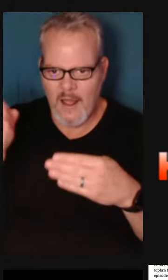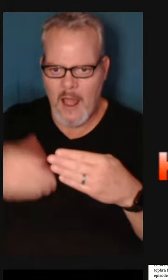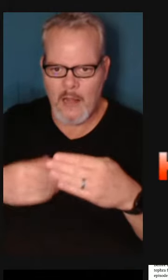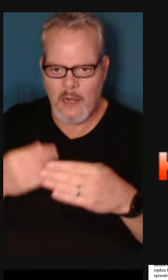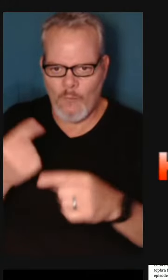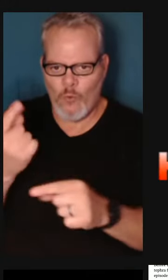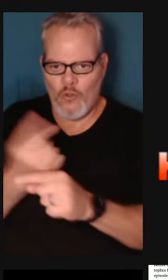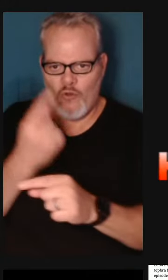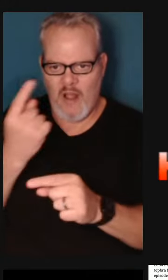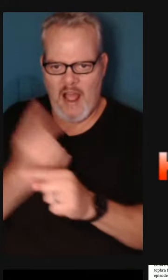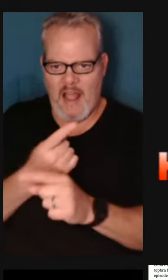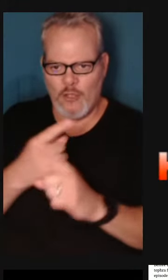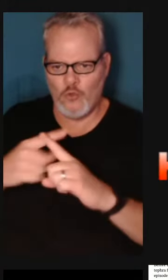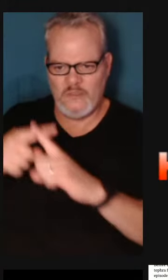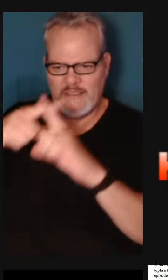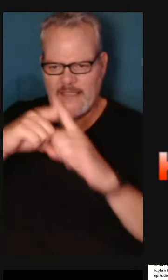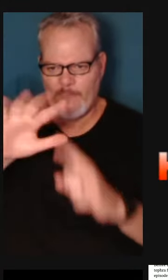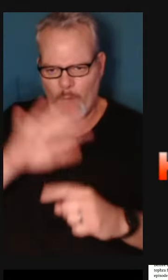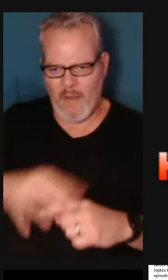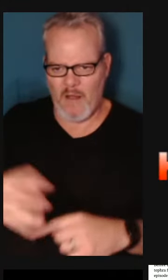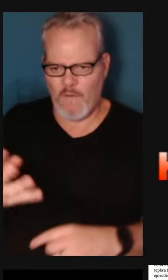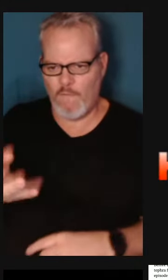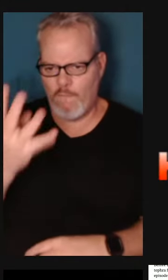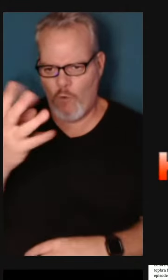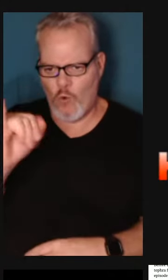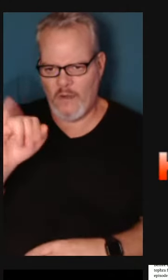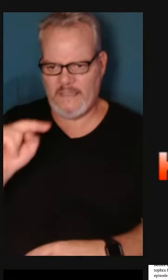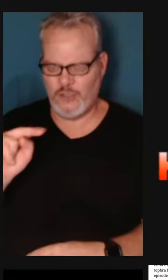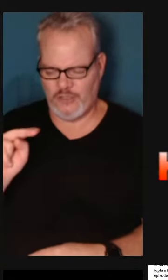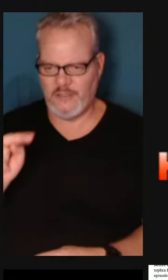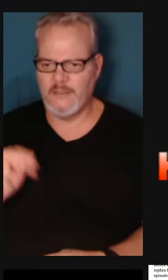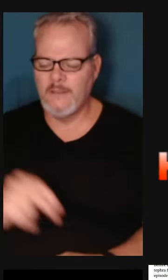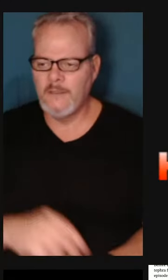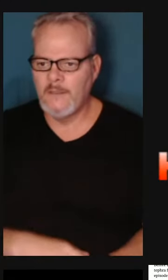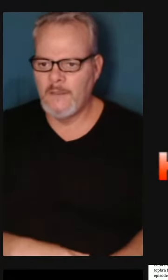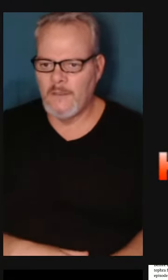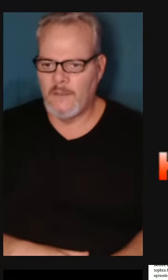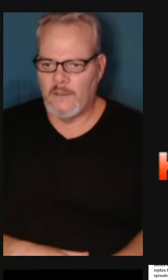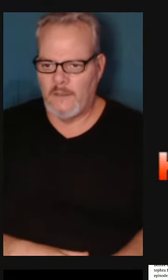of about 4 inches or 10 centimeters or so.